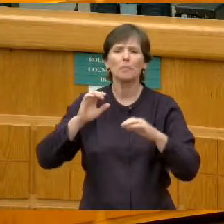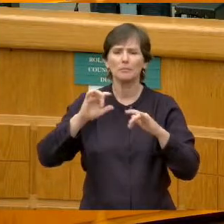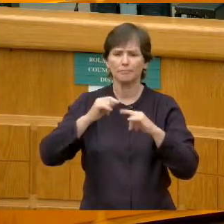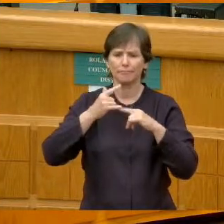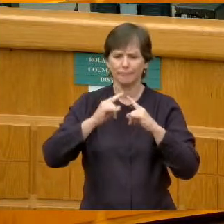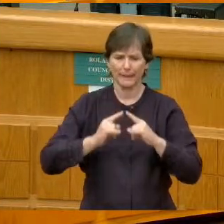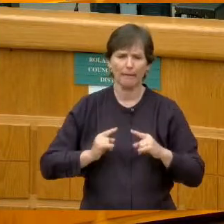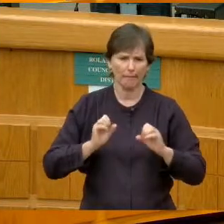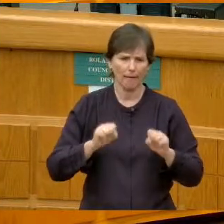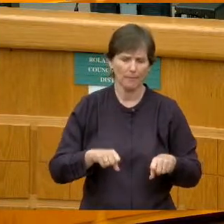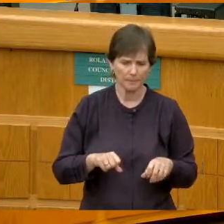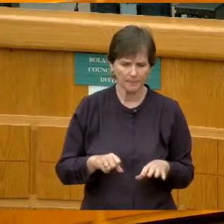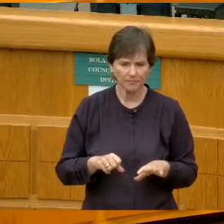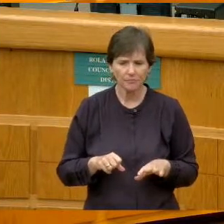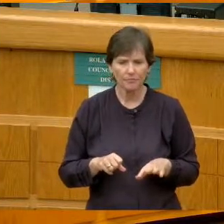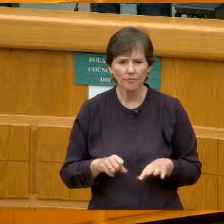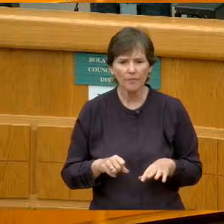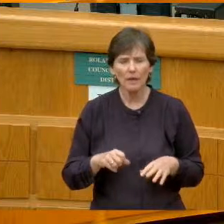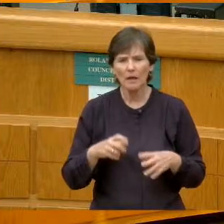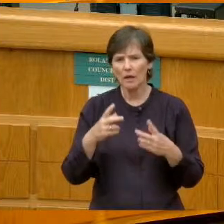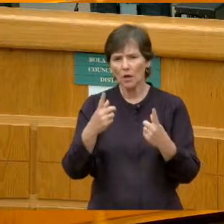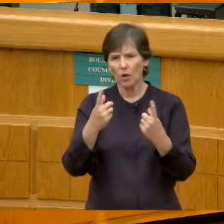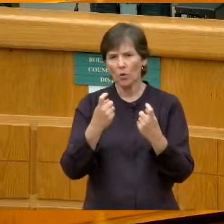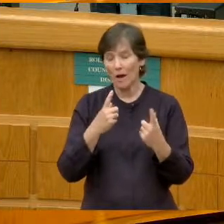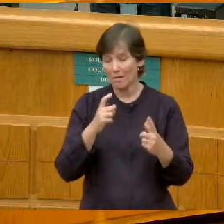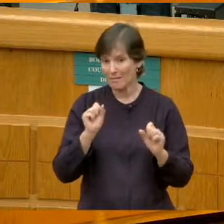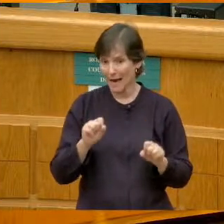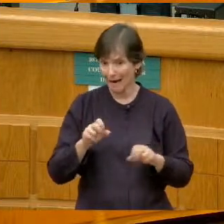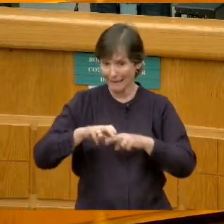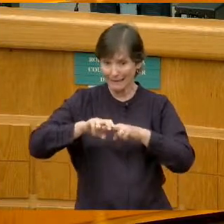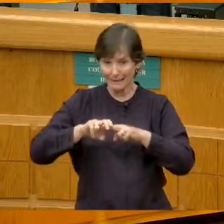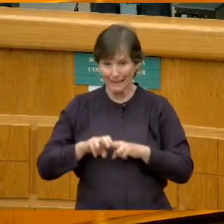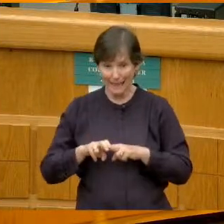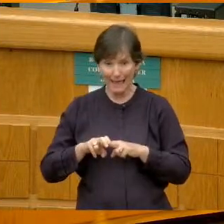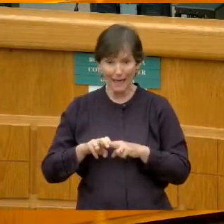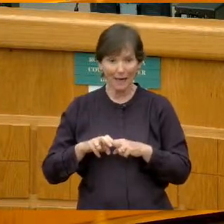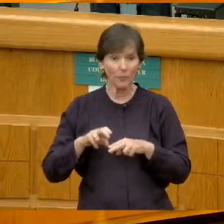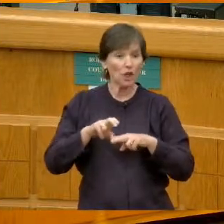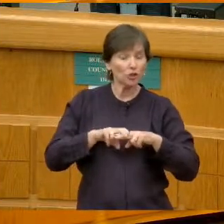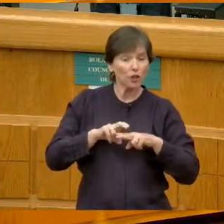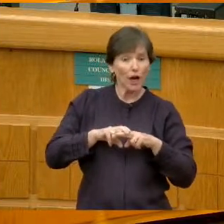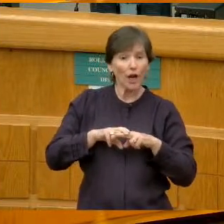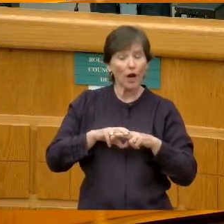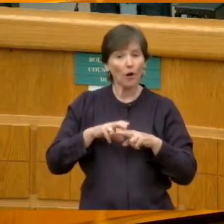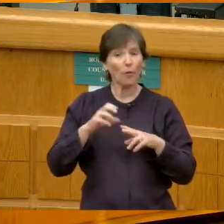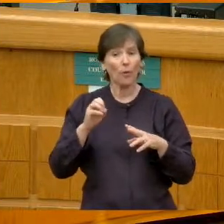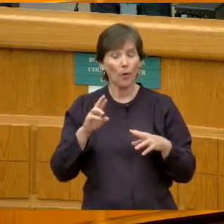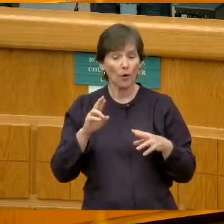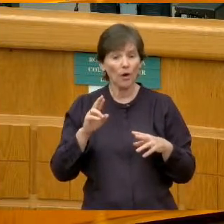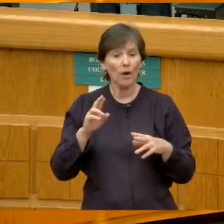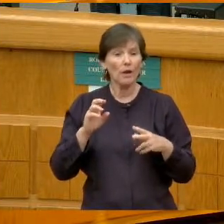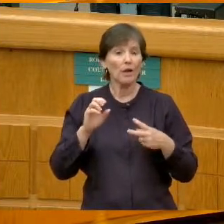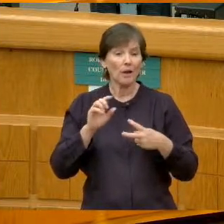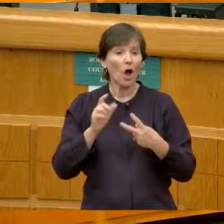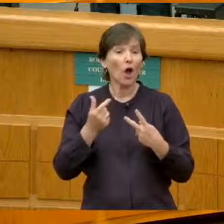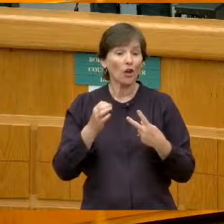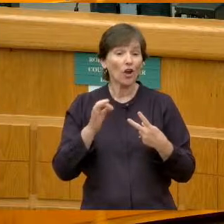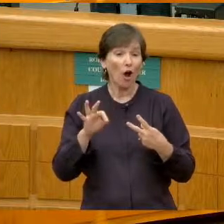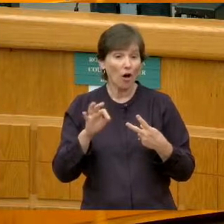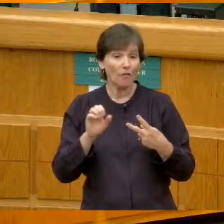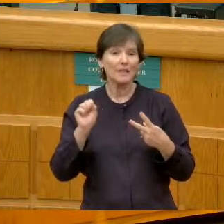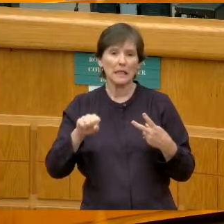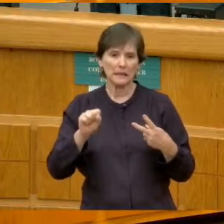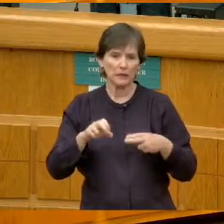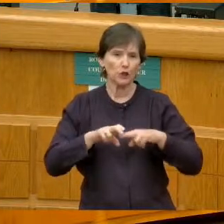on the beach, whether I'm sitting on the sand or a chair? You can on the Gulf beaches, but you cannot on the Bay